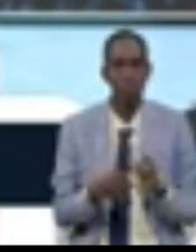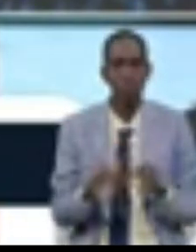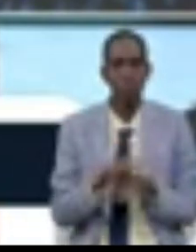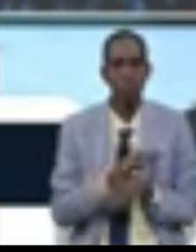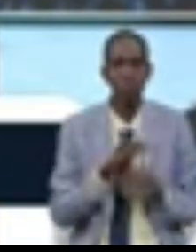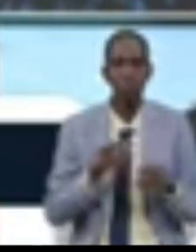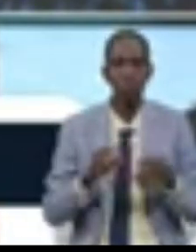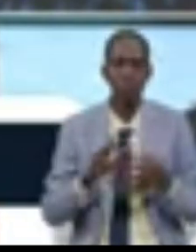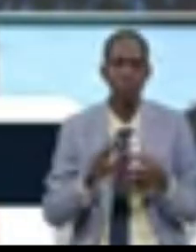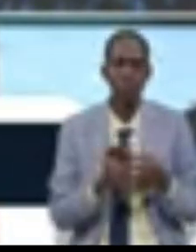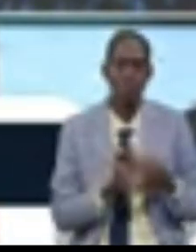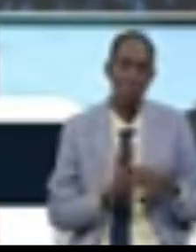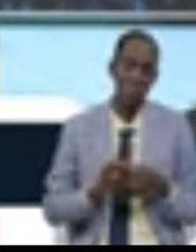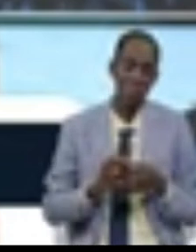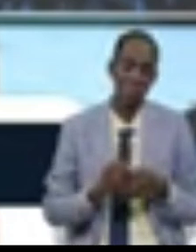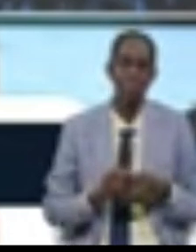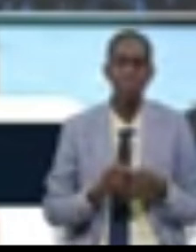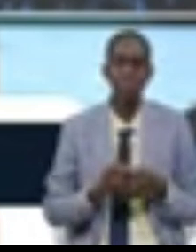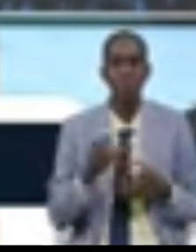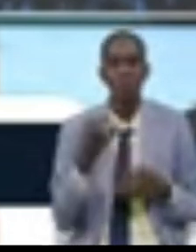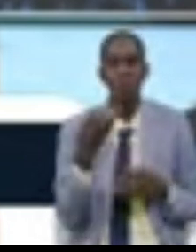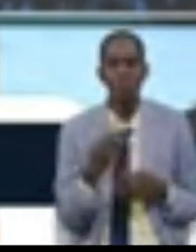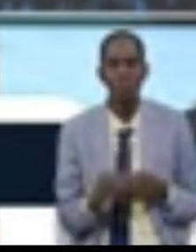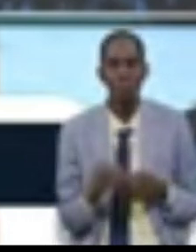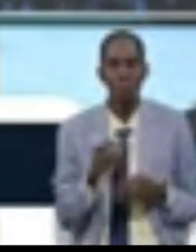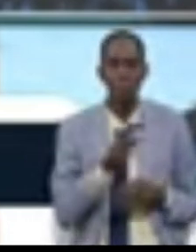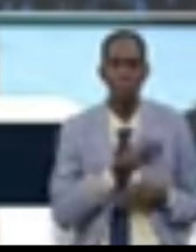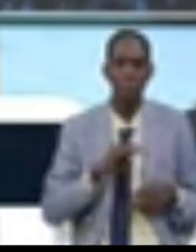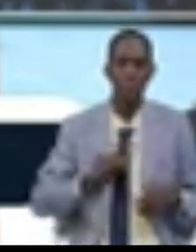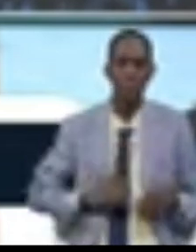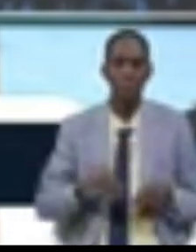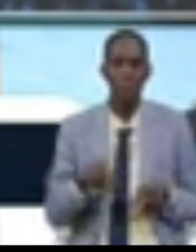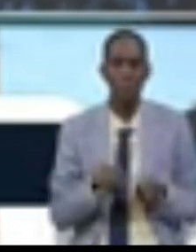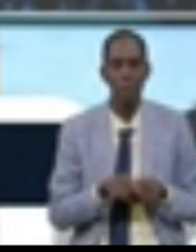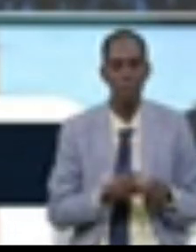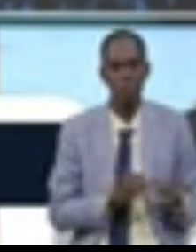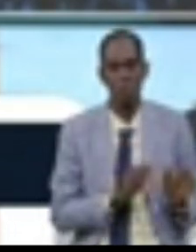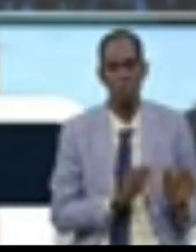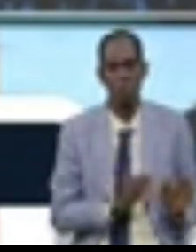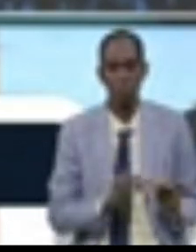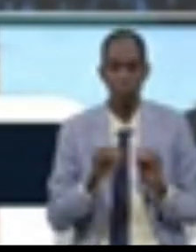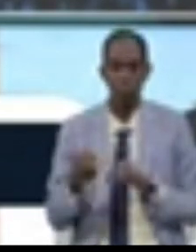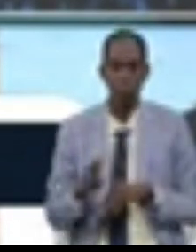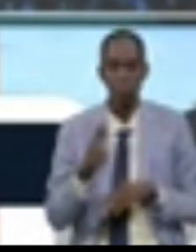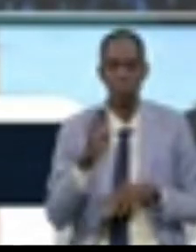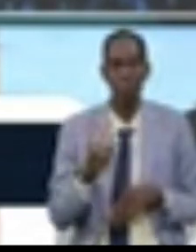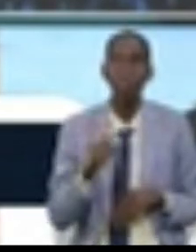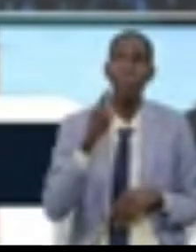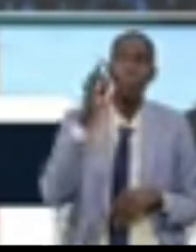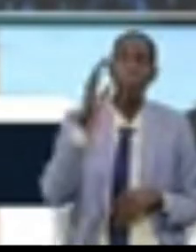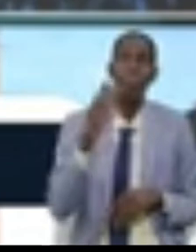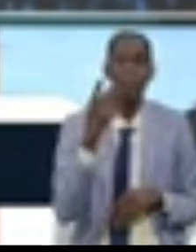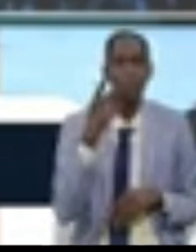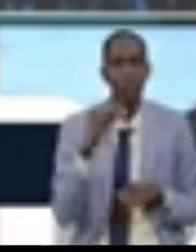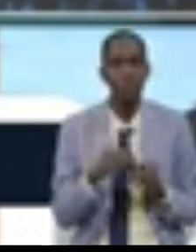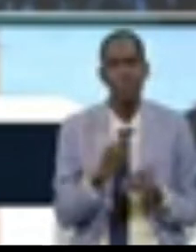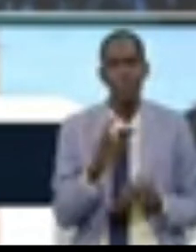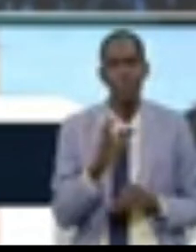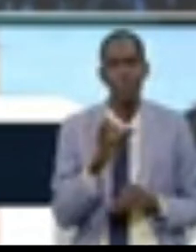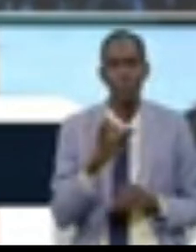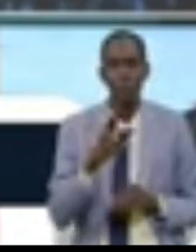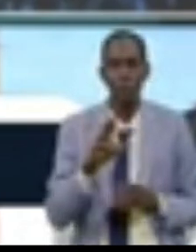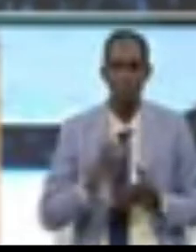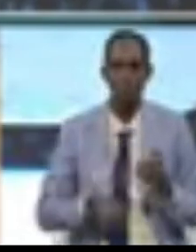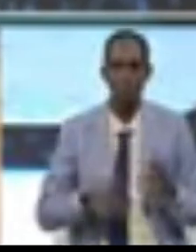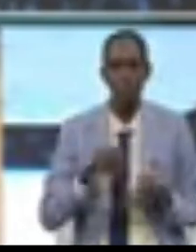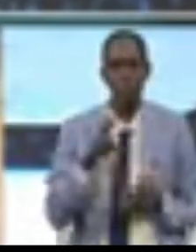of members as set by God. We're coming to 1 Corinthians chapter 12,